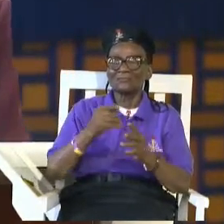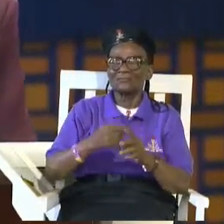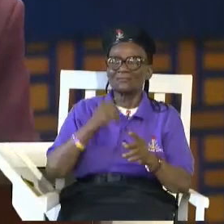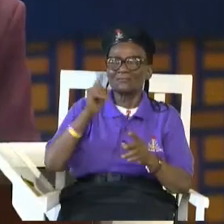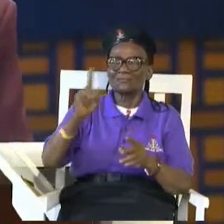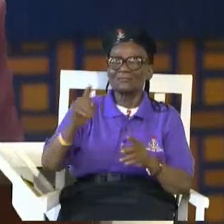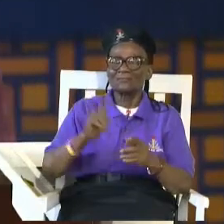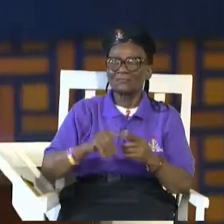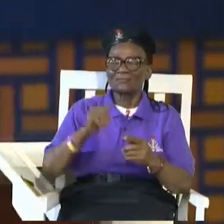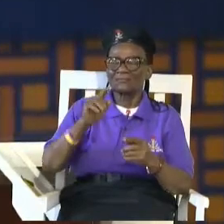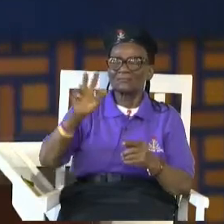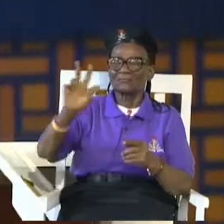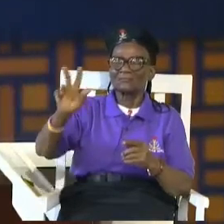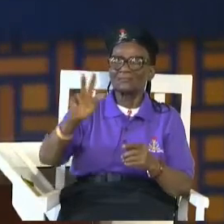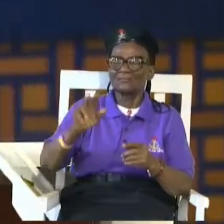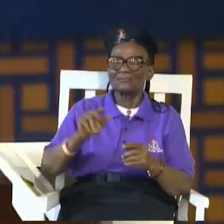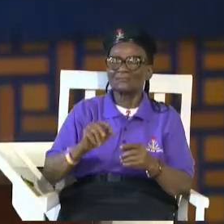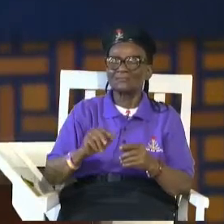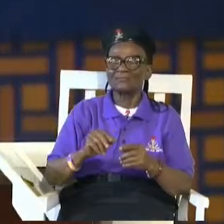3,